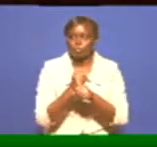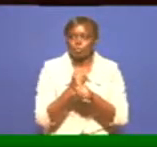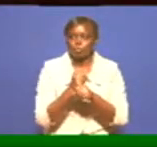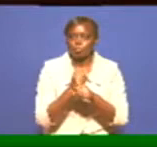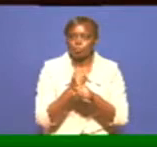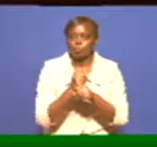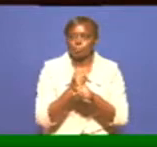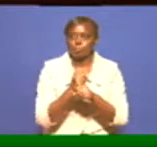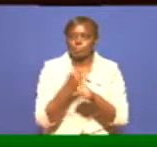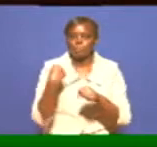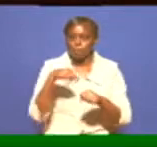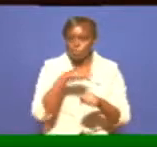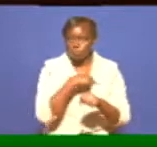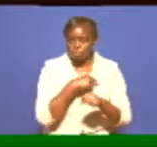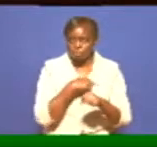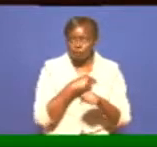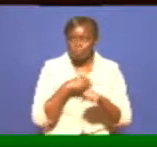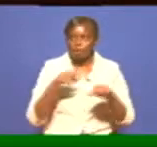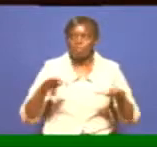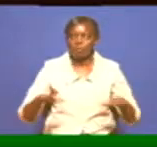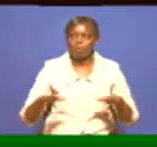No more. We have